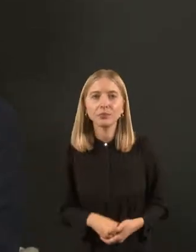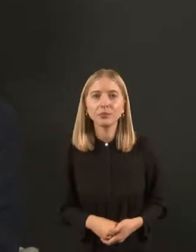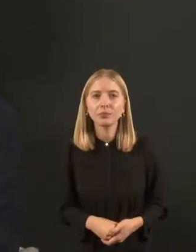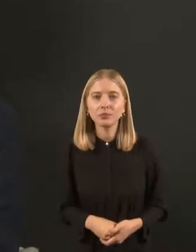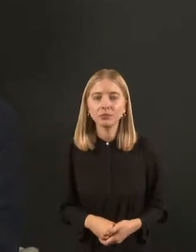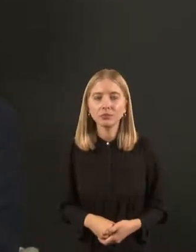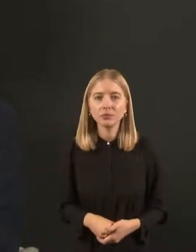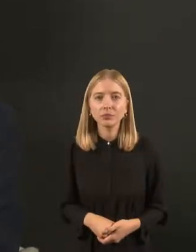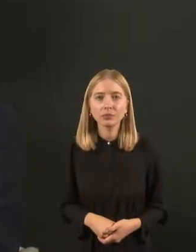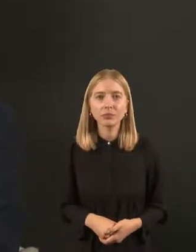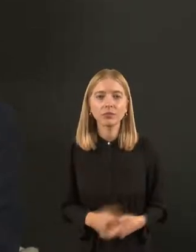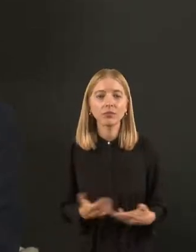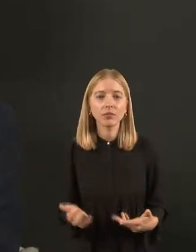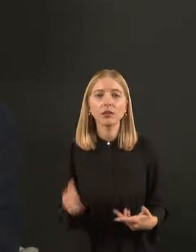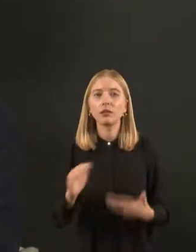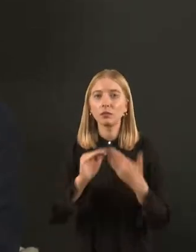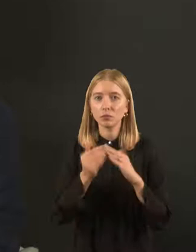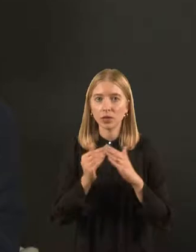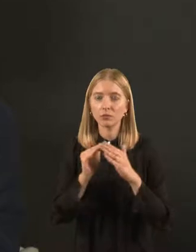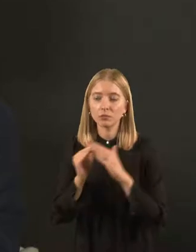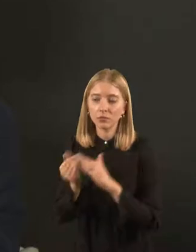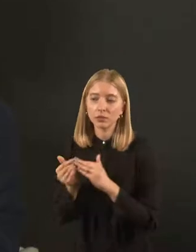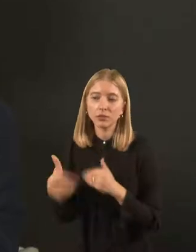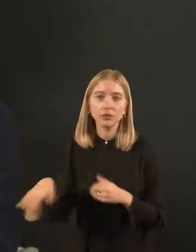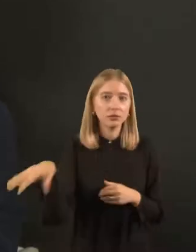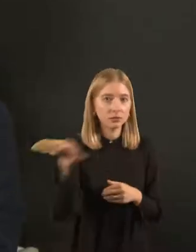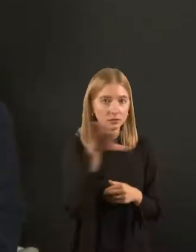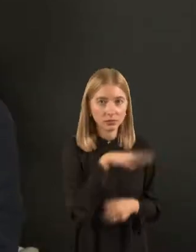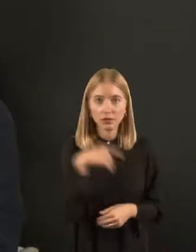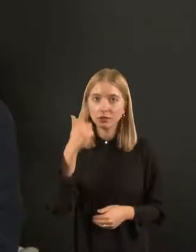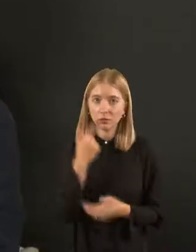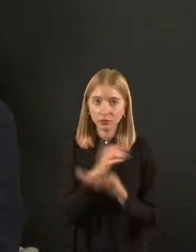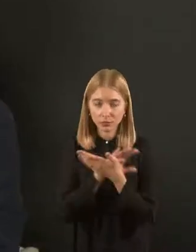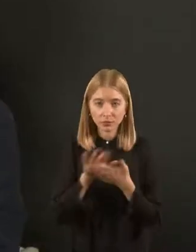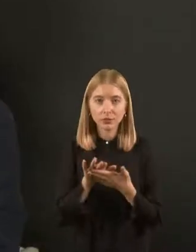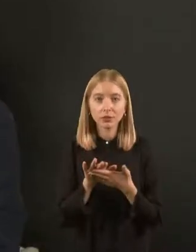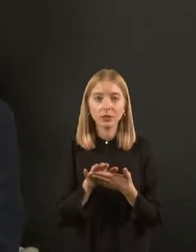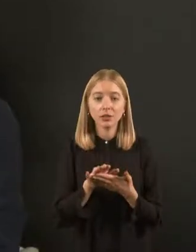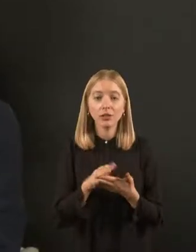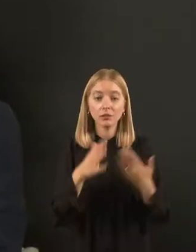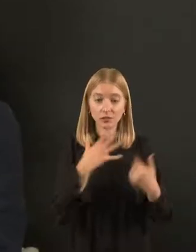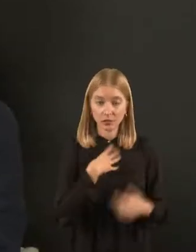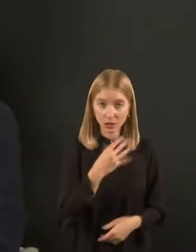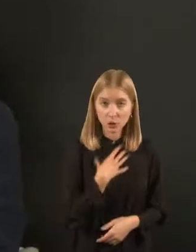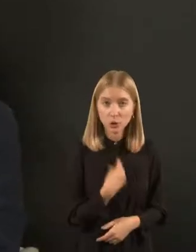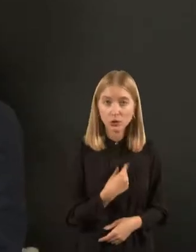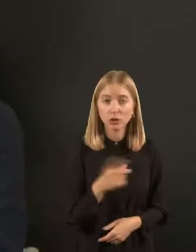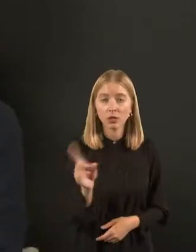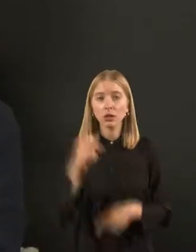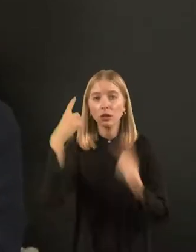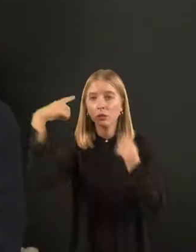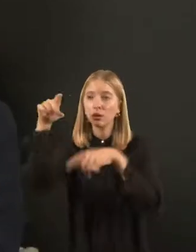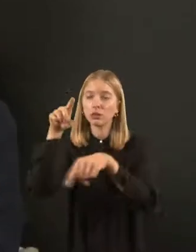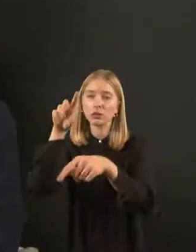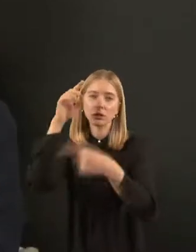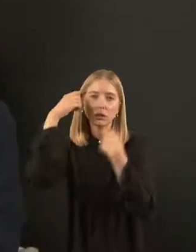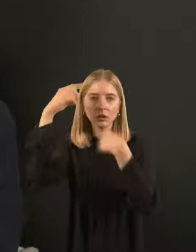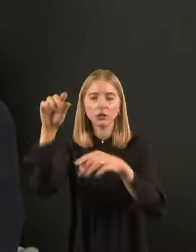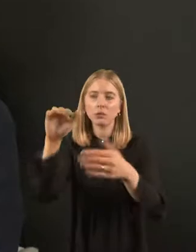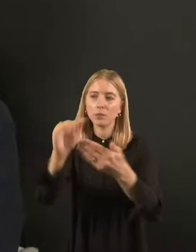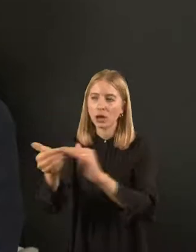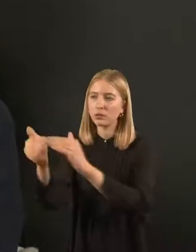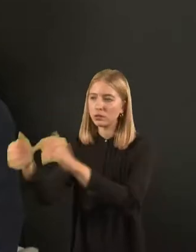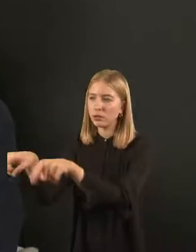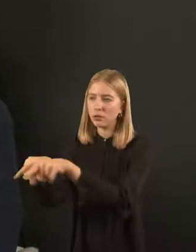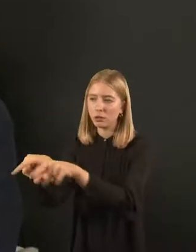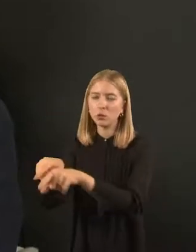and diesel fuel dominates among them. Not only Vilnius wants to